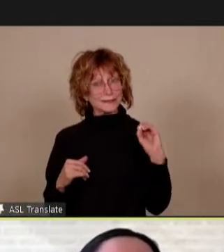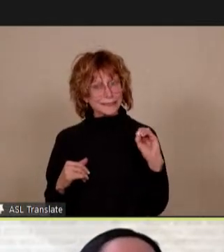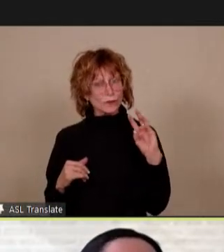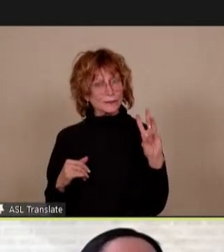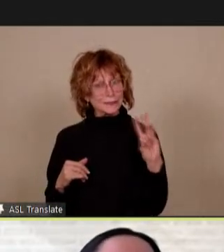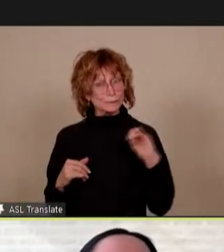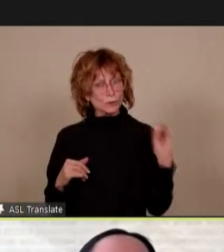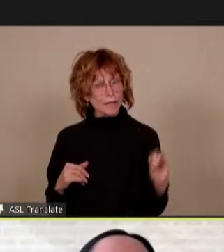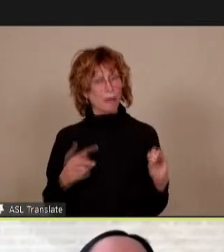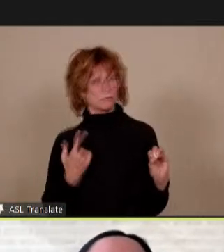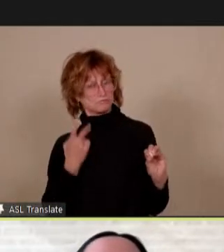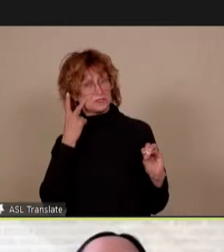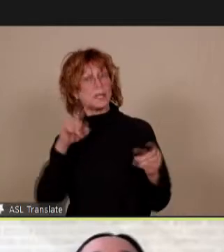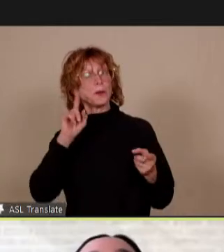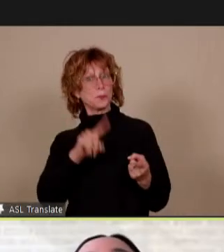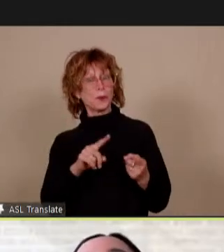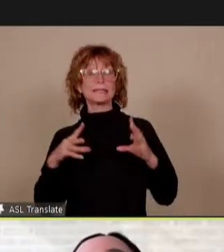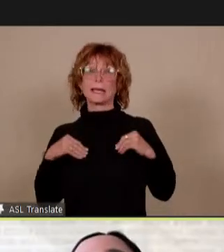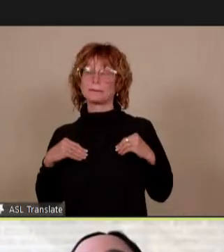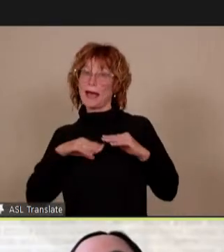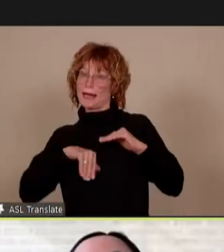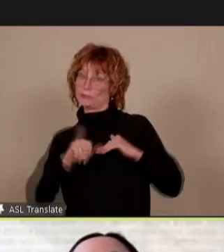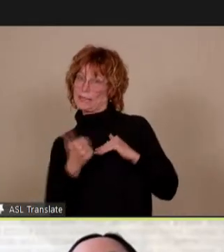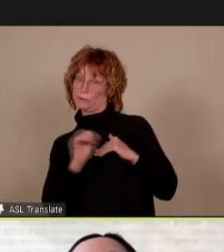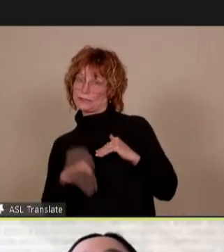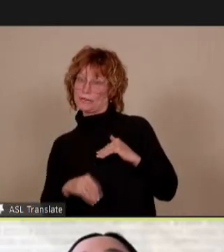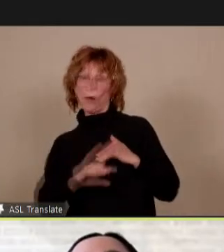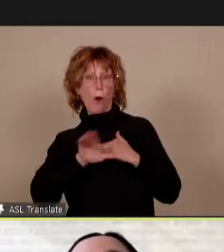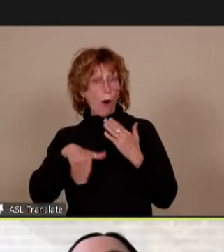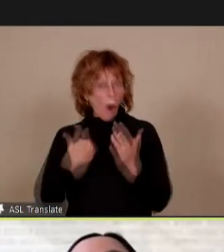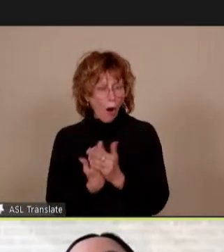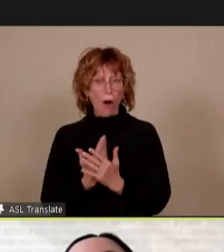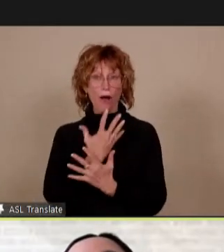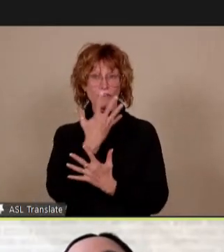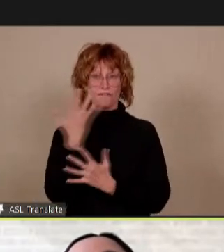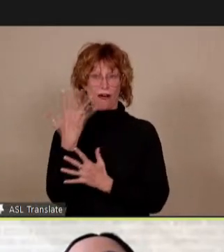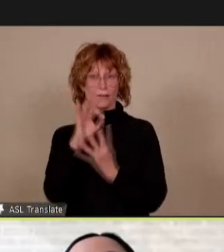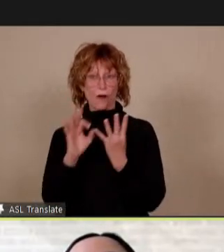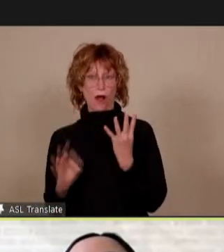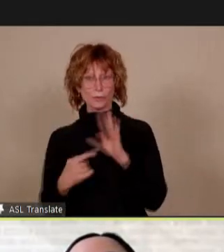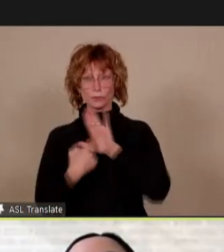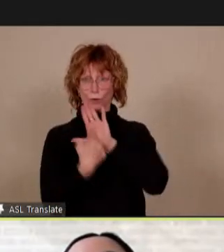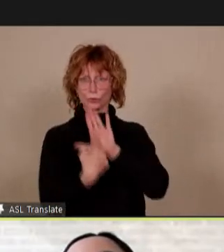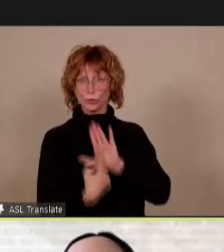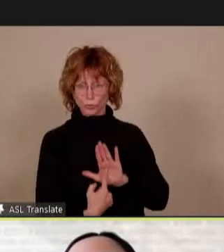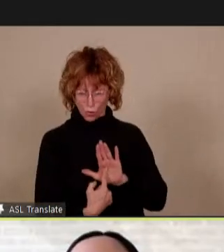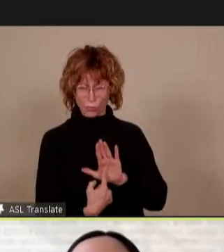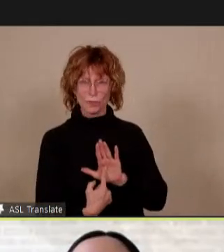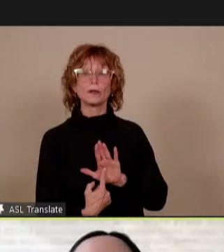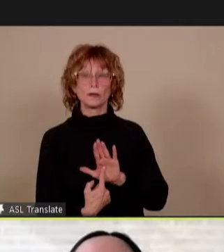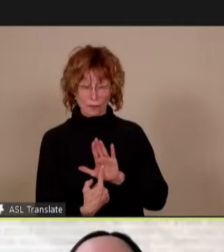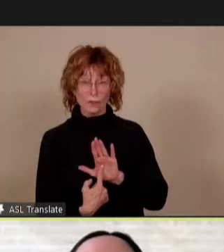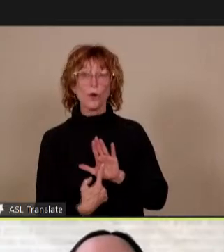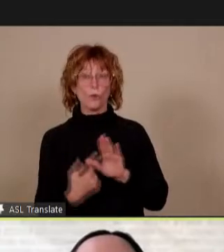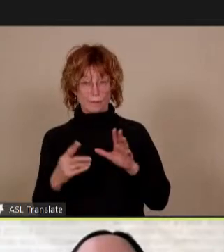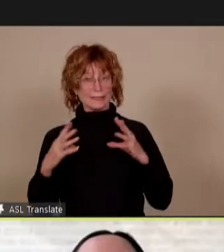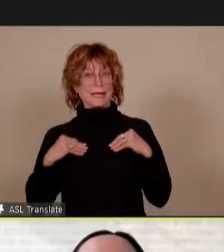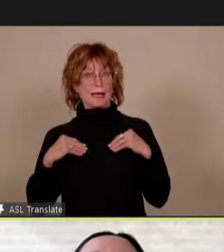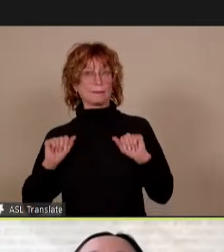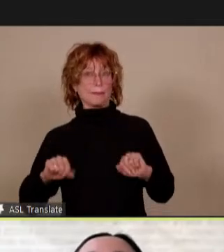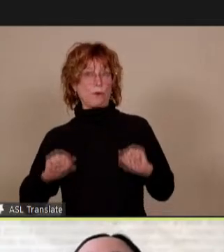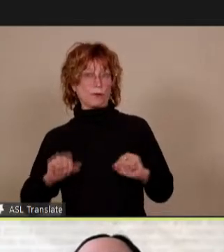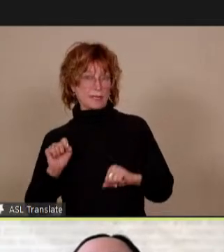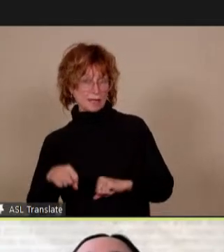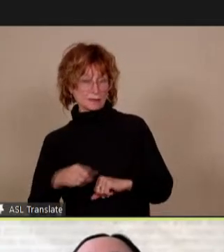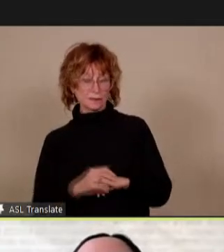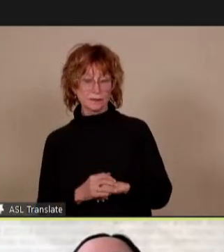9.06%. So it's acceptable. All five map options that I'll present will be legally permissible.